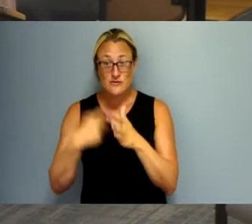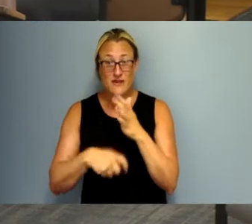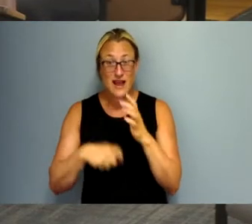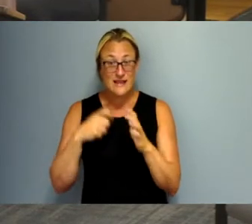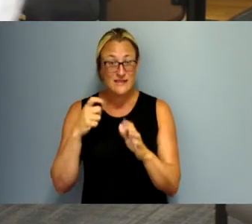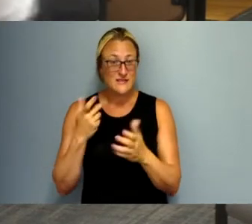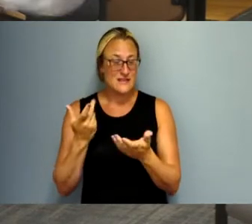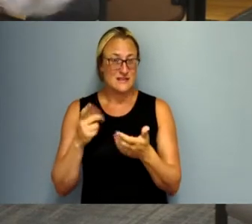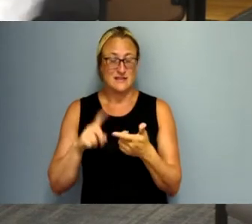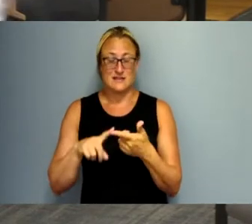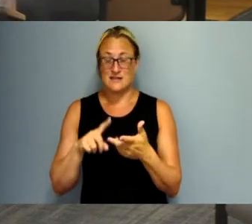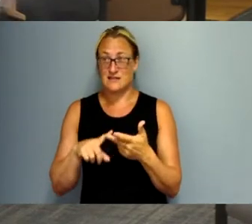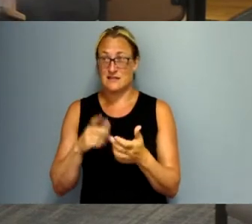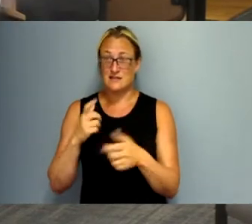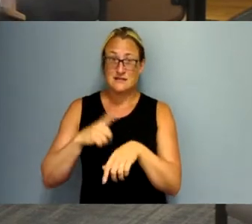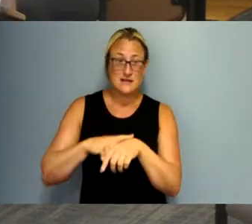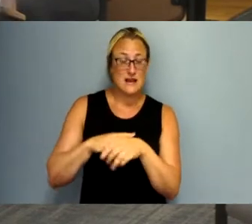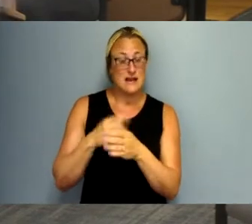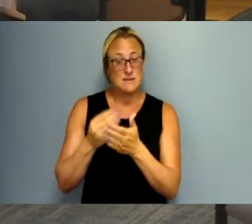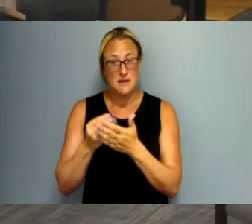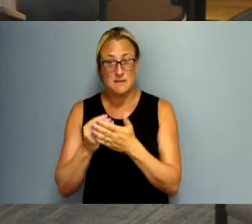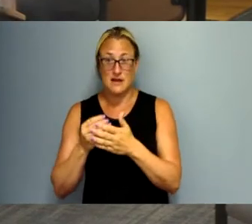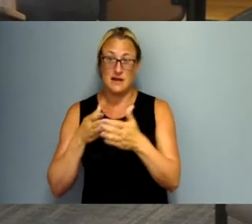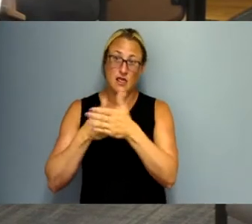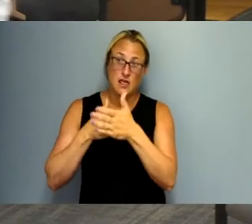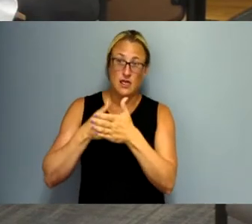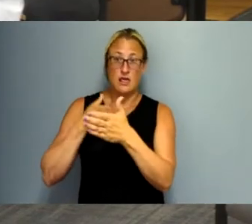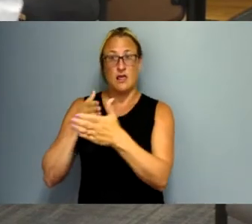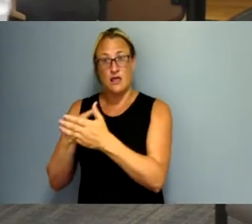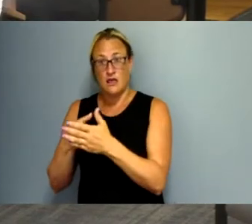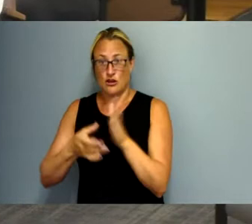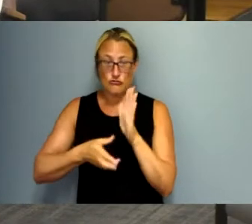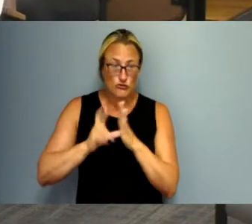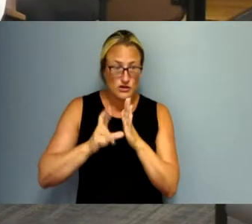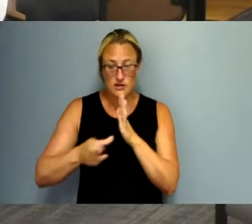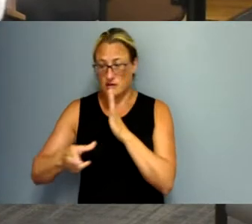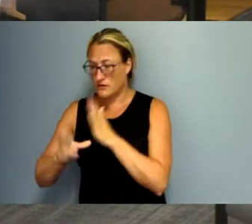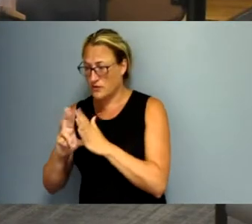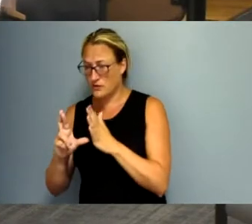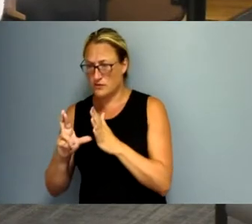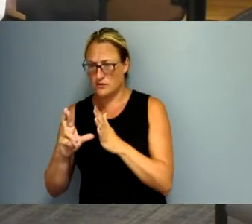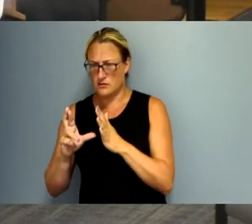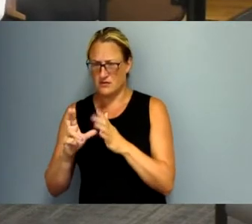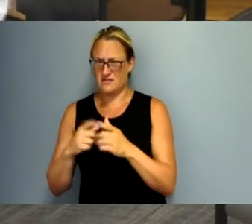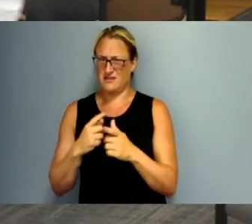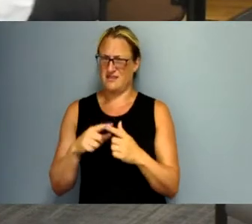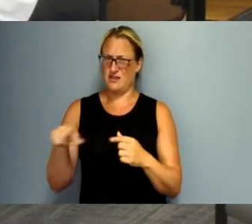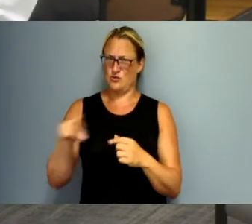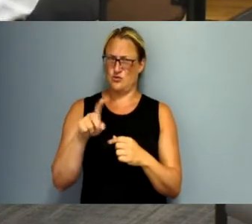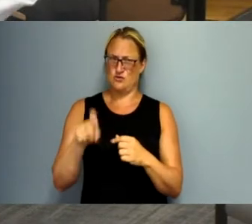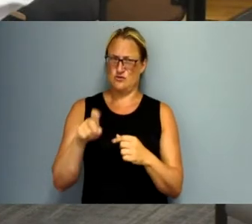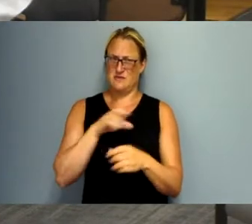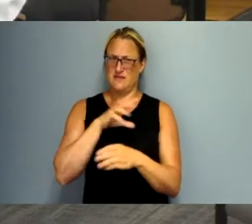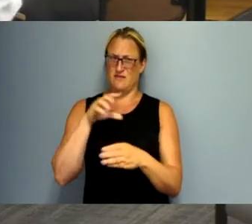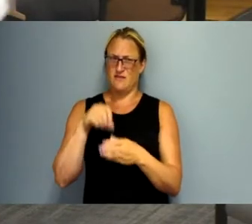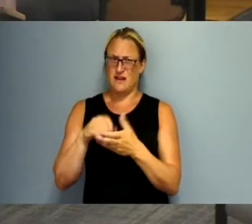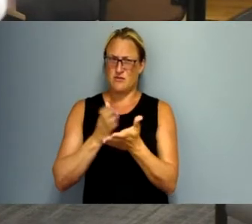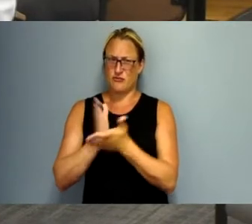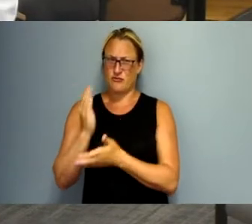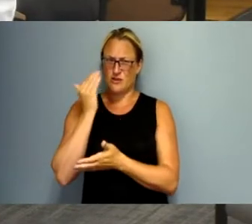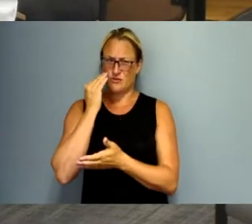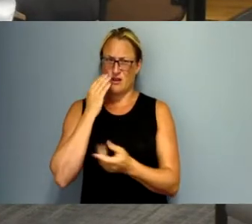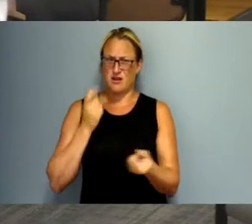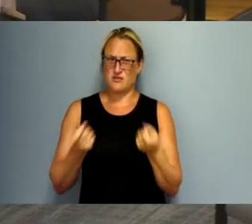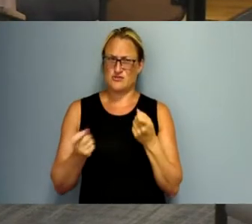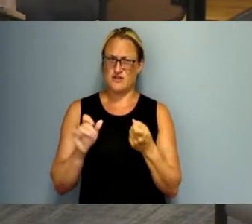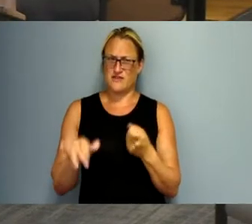two suits. Reviewed the two suits. Is that who should be in charge of Right to Knows? But this is not